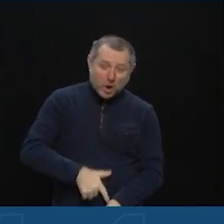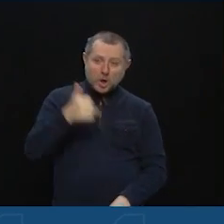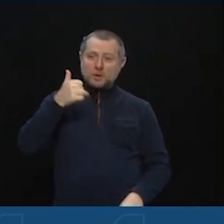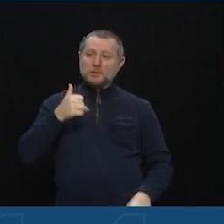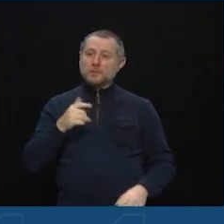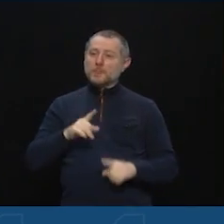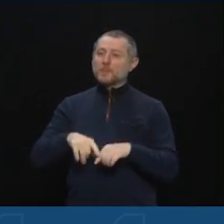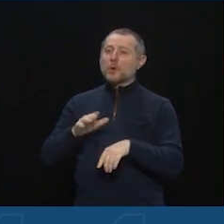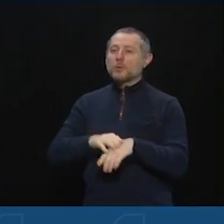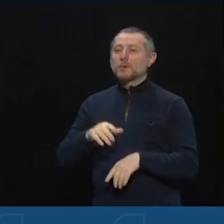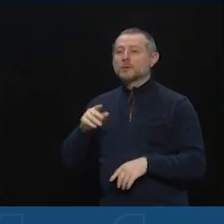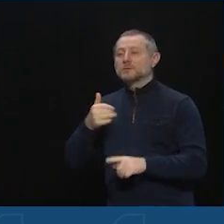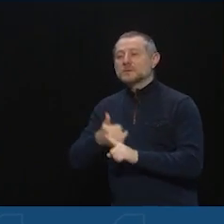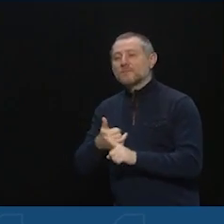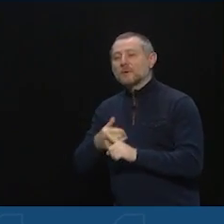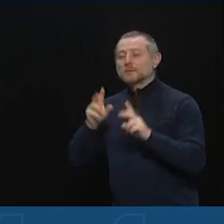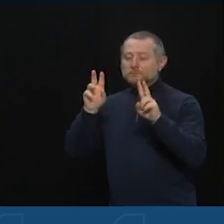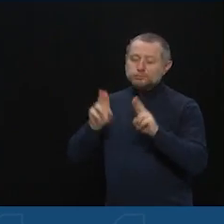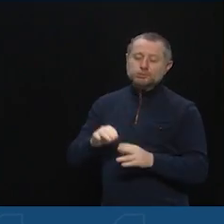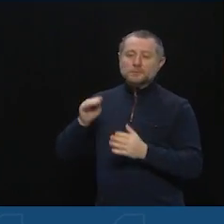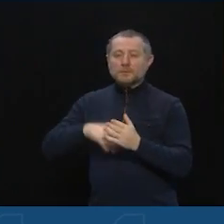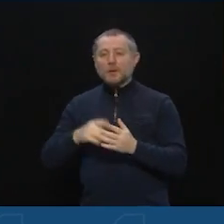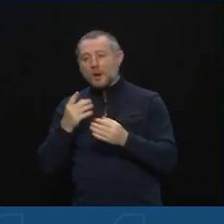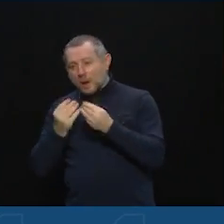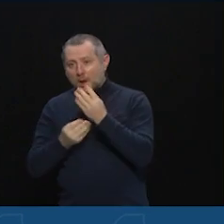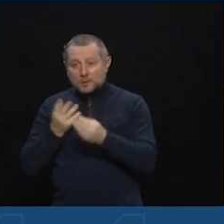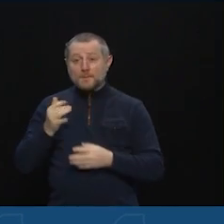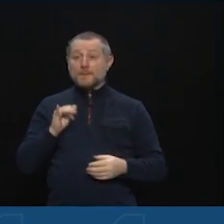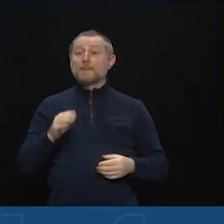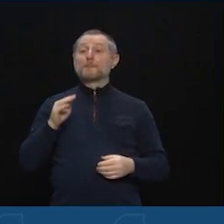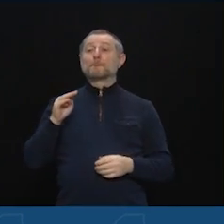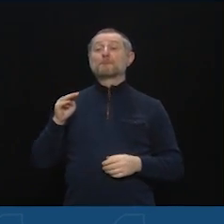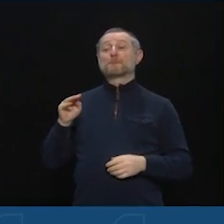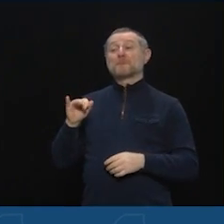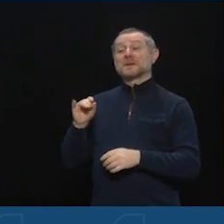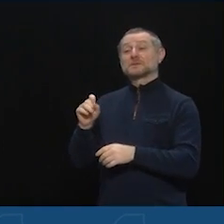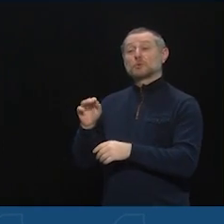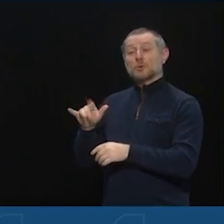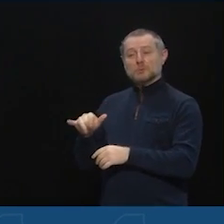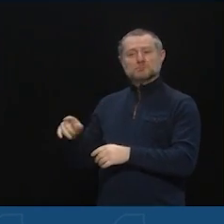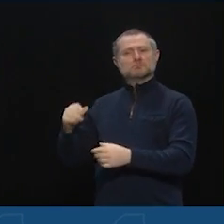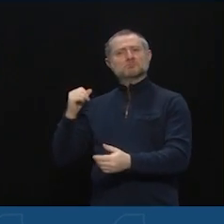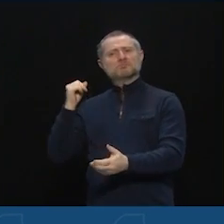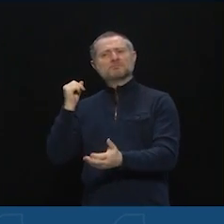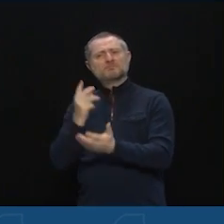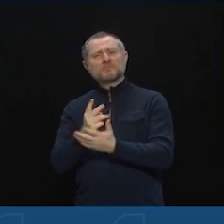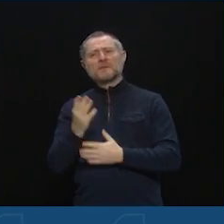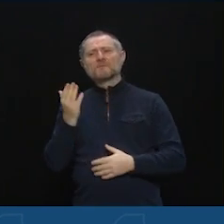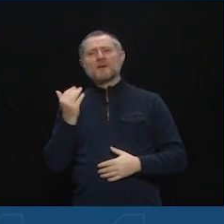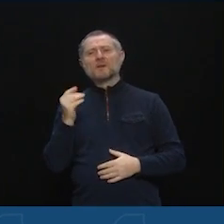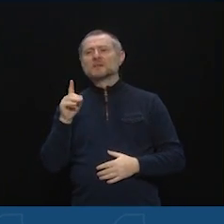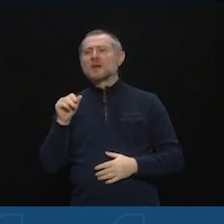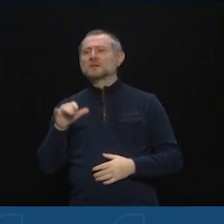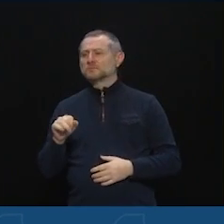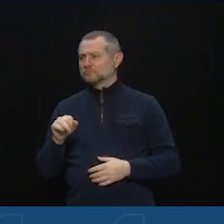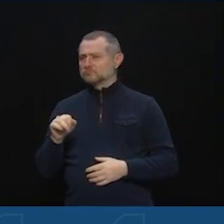the application. Ms. Terry got her temporary in 15 days, and we expect that will